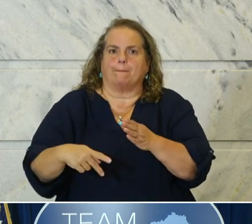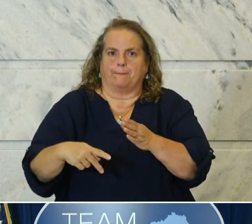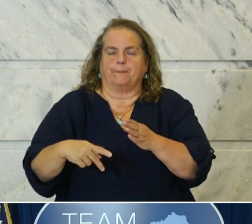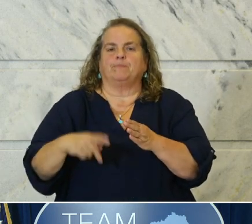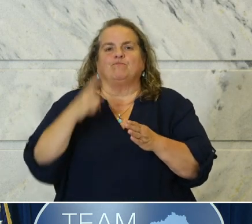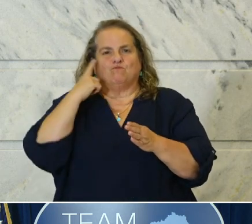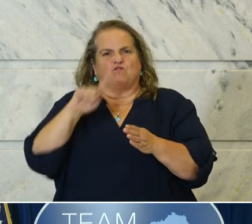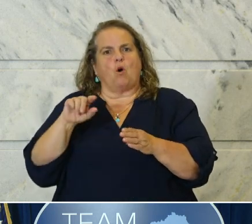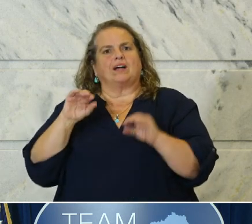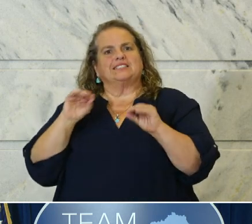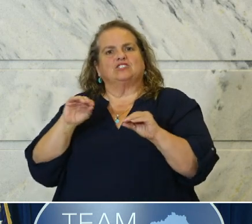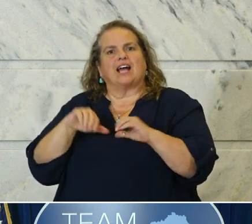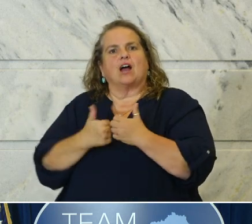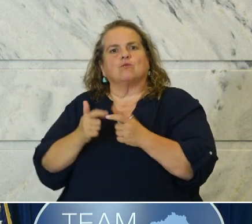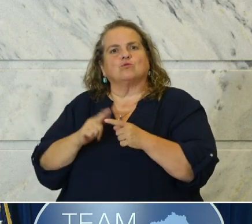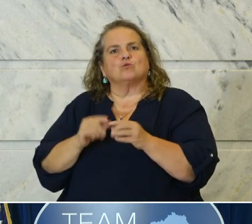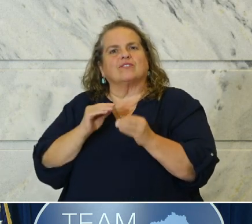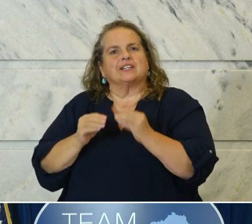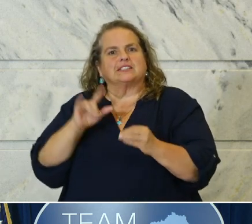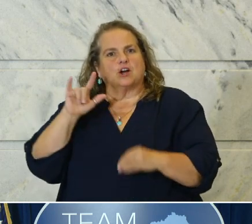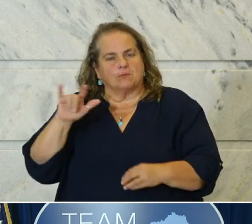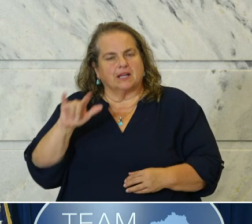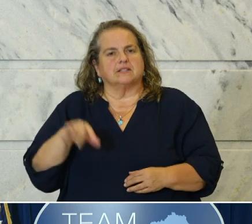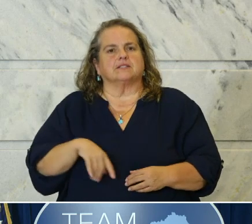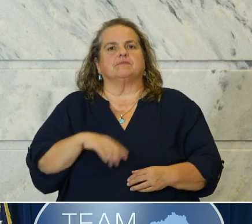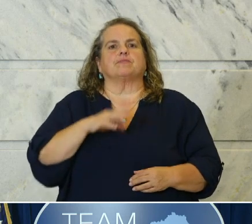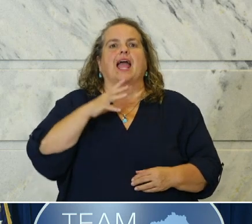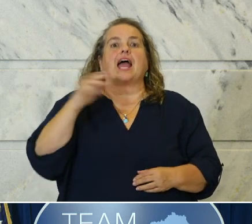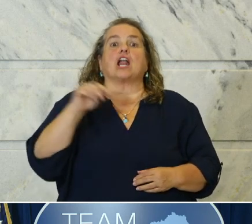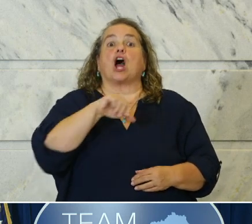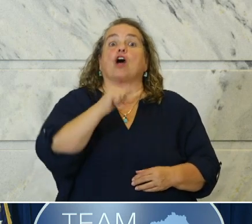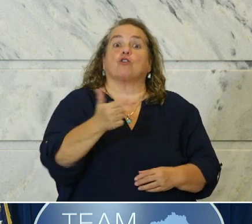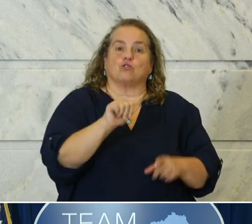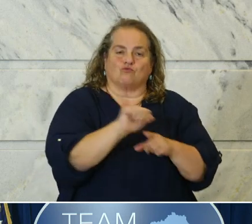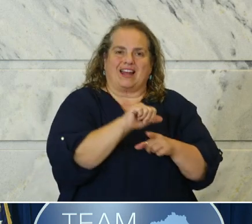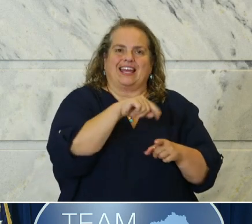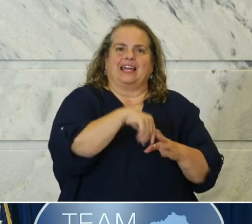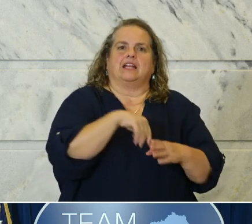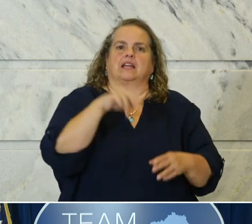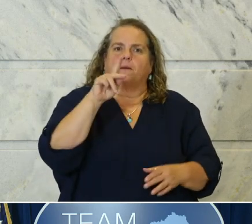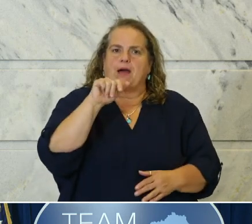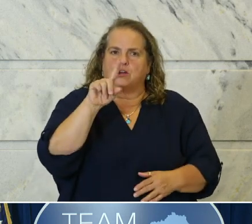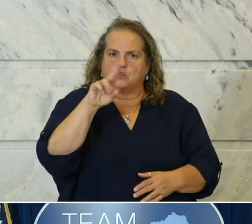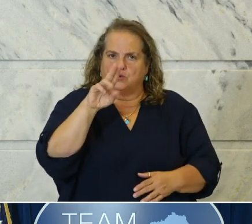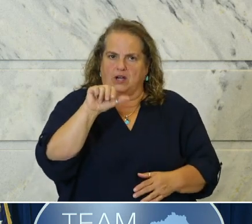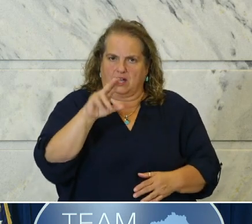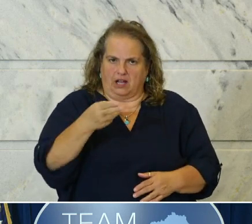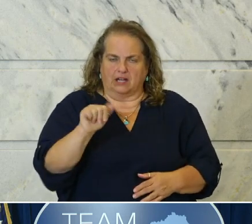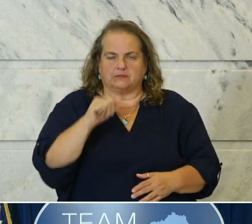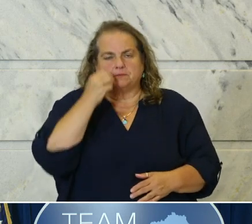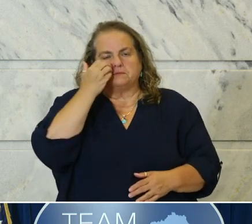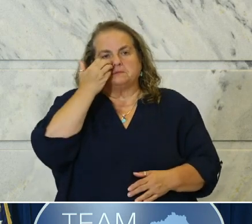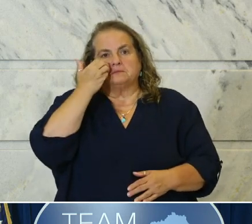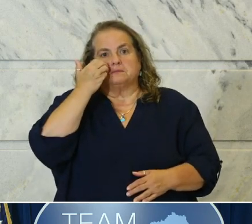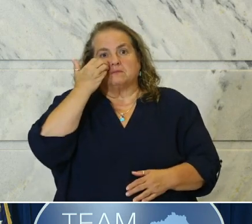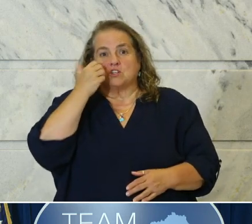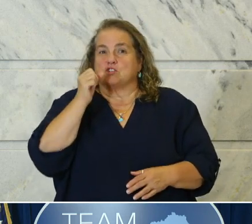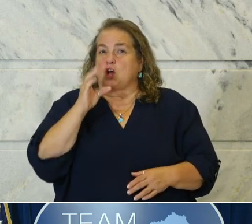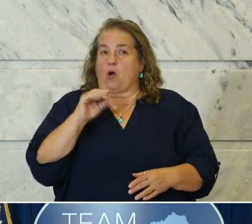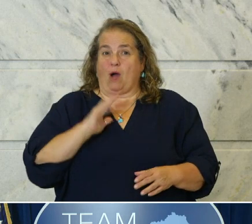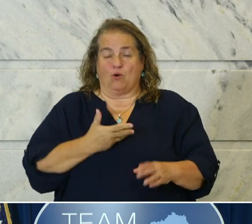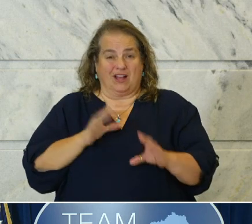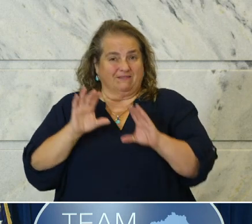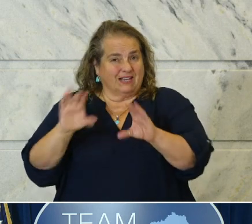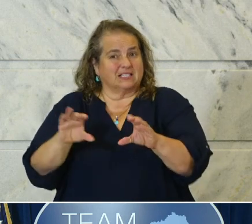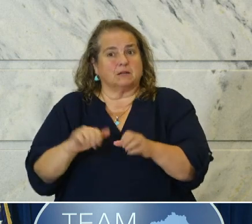Paducah. So even while we are dealing again with this crisis of the present, we are making the investments to make sure every single community